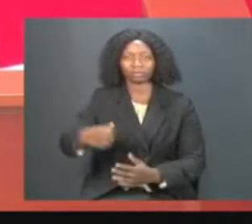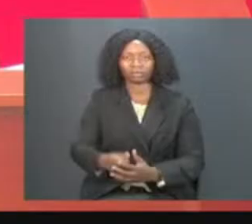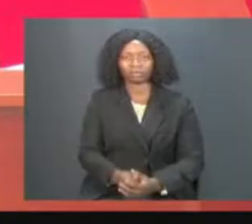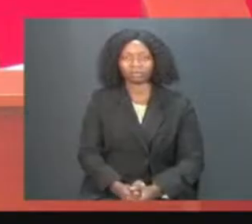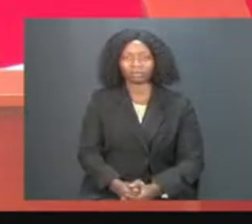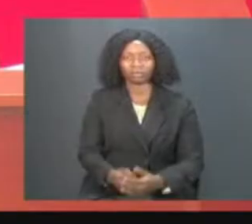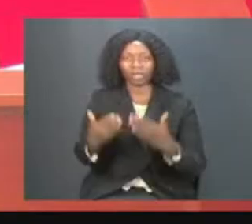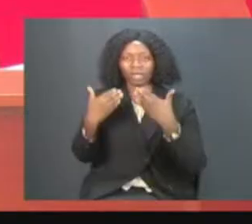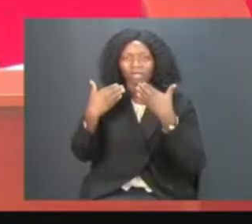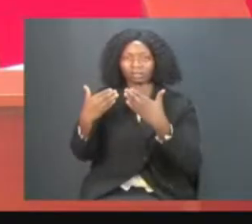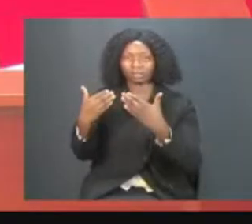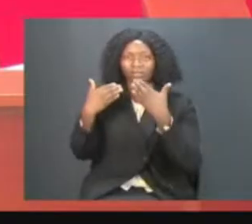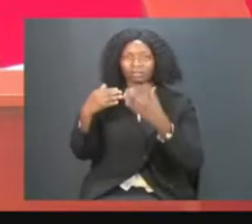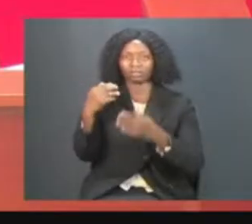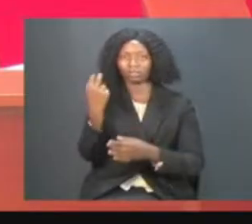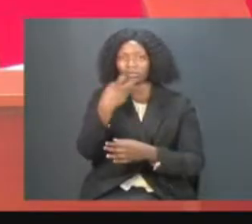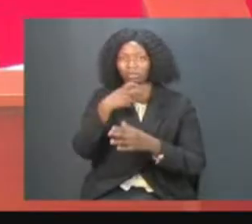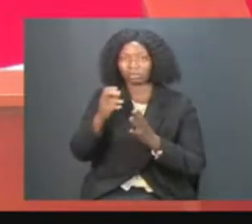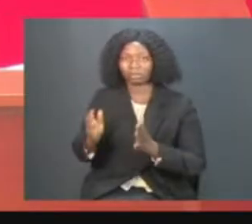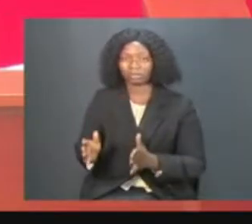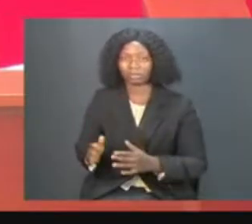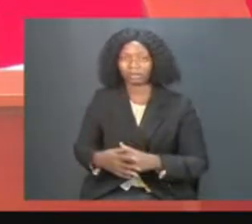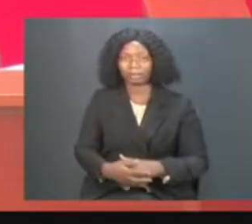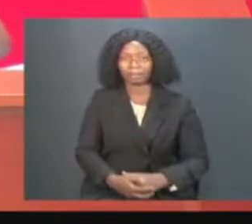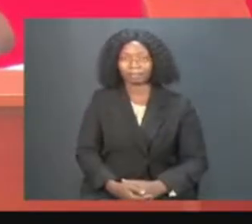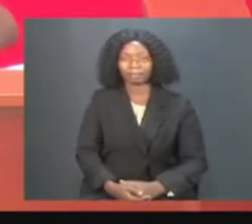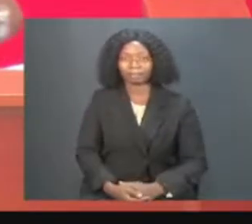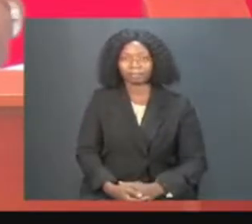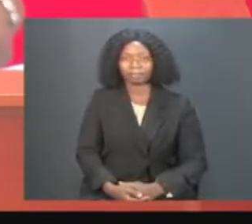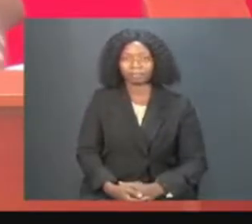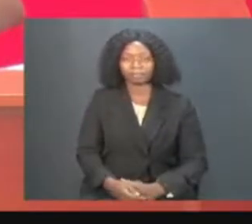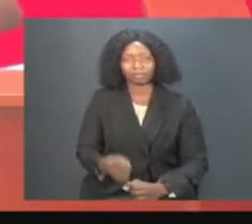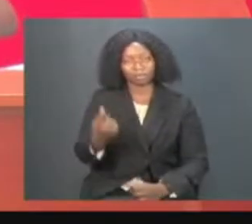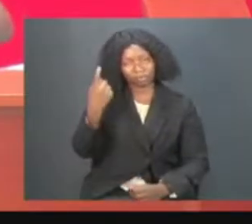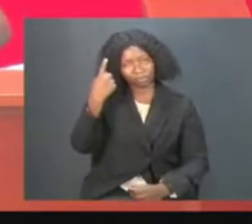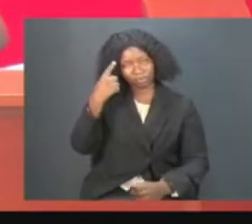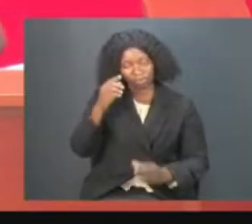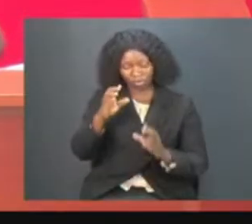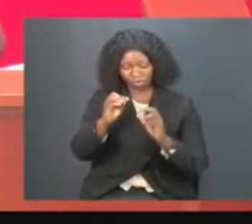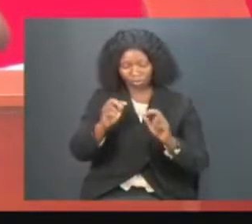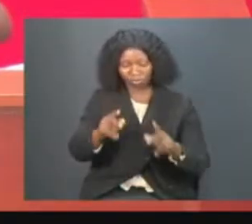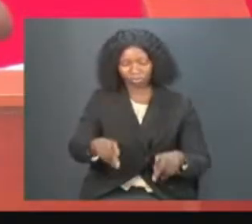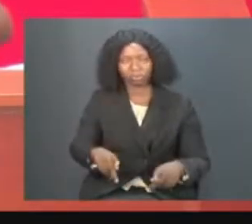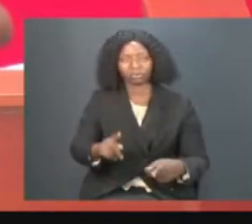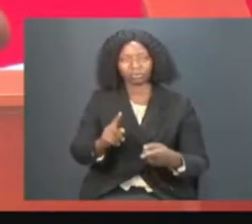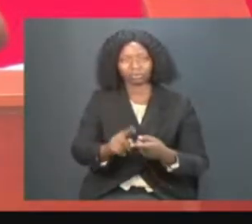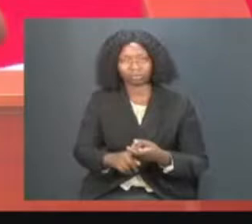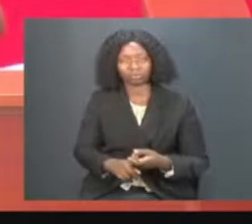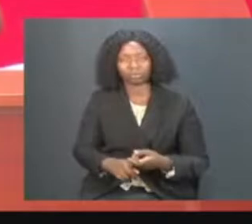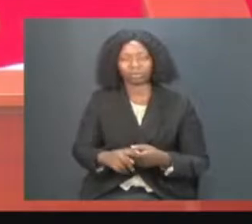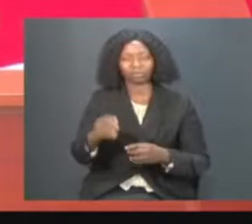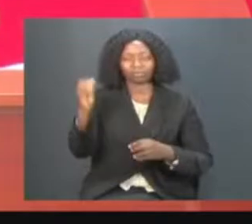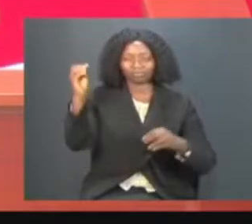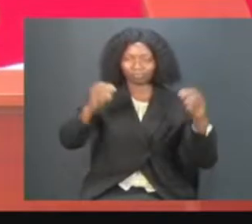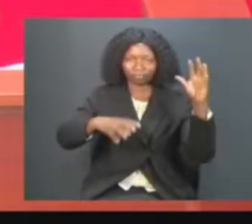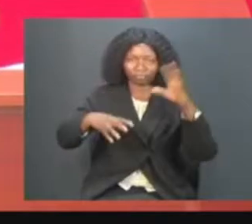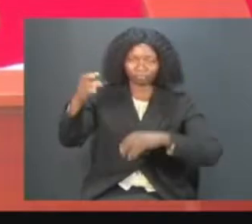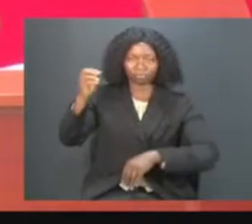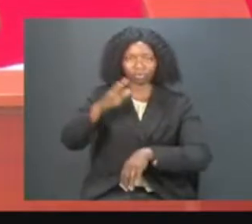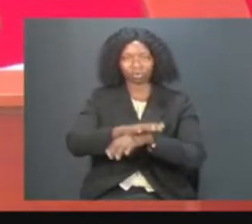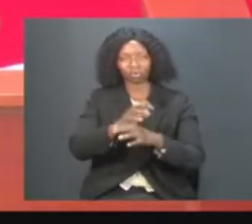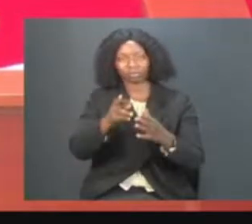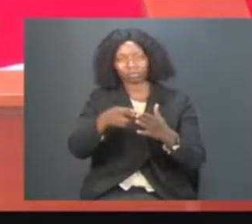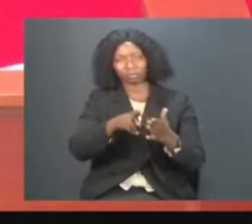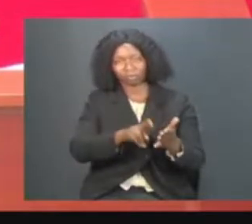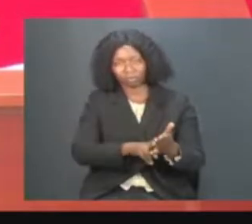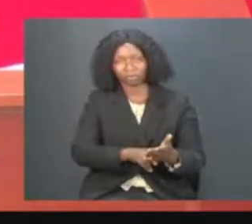Thank you very much, Right Honourable Speaker, for the opportunity to comment on the report